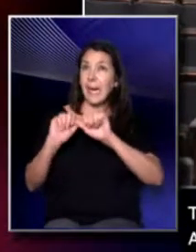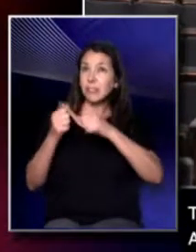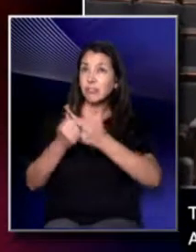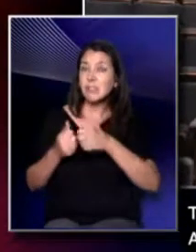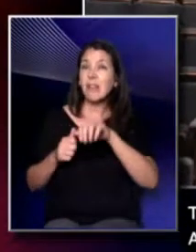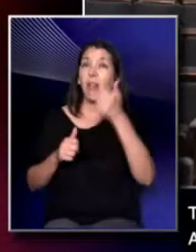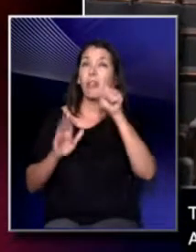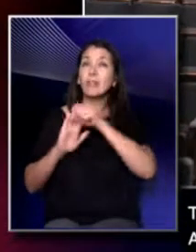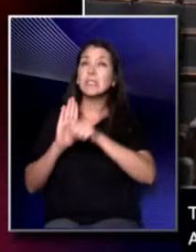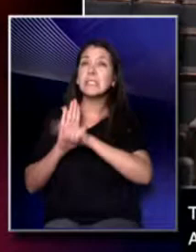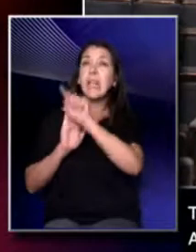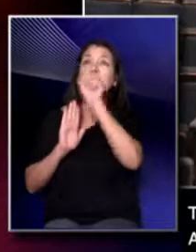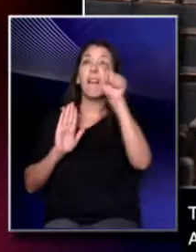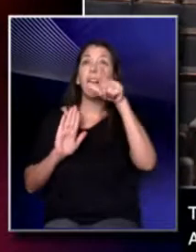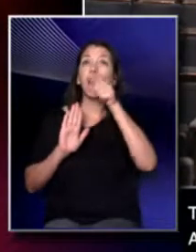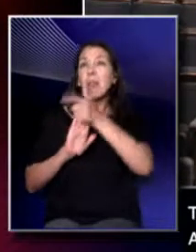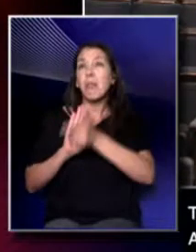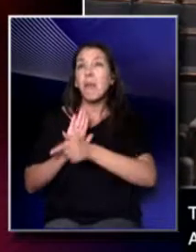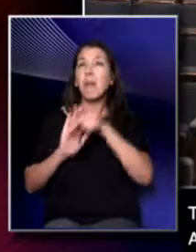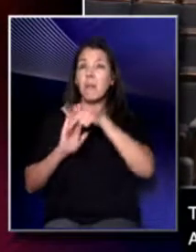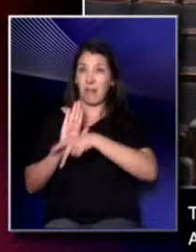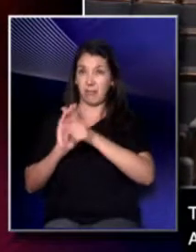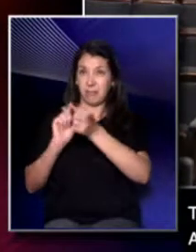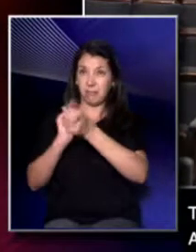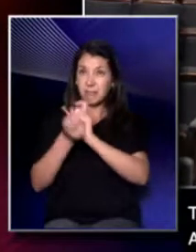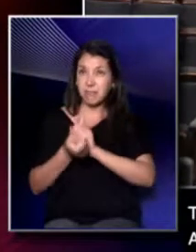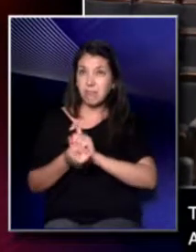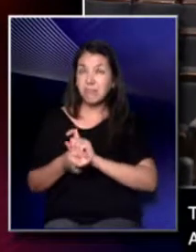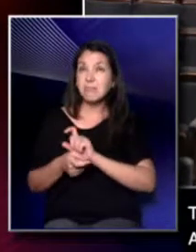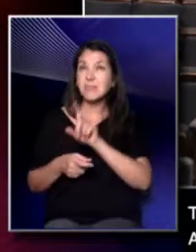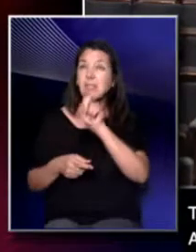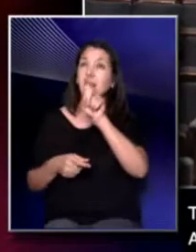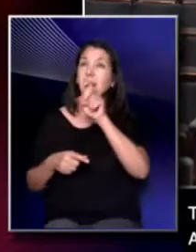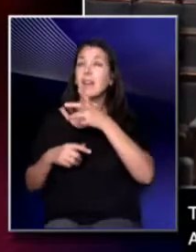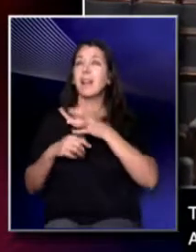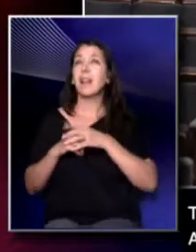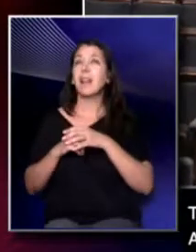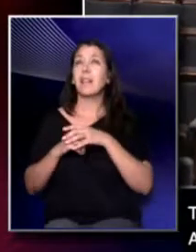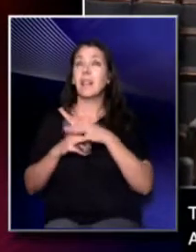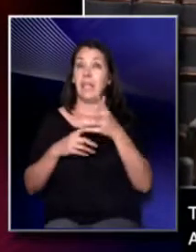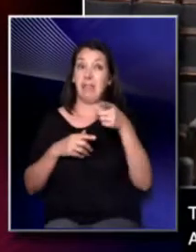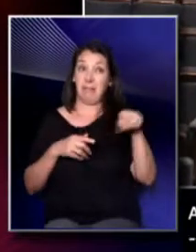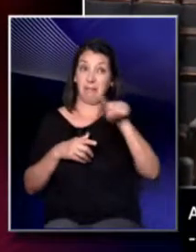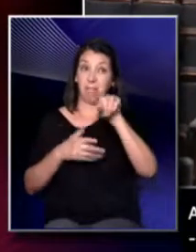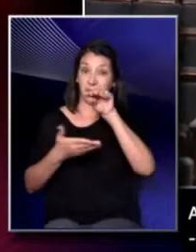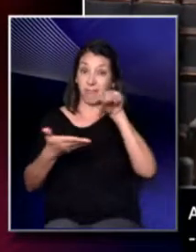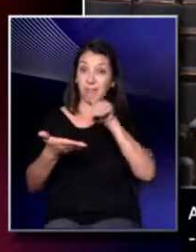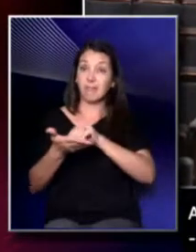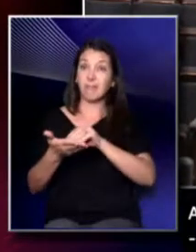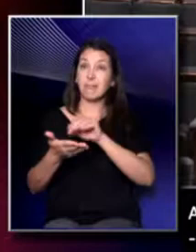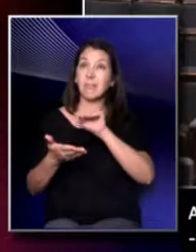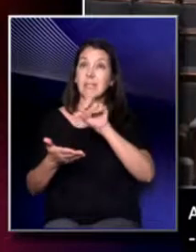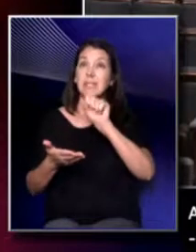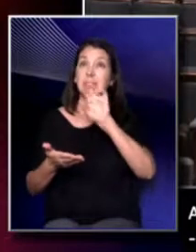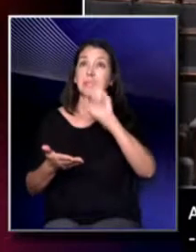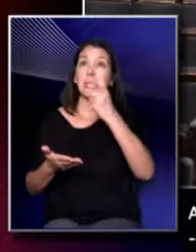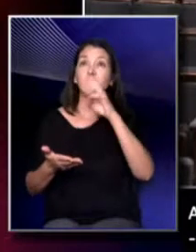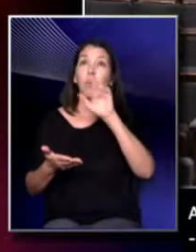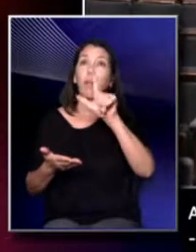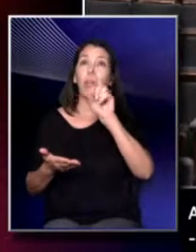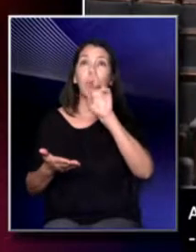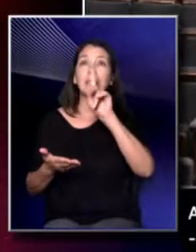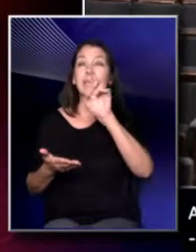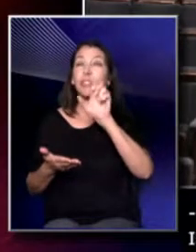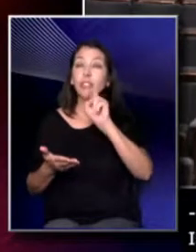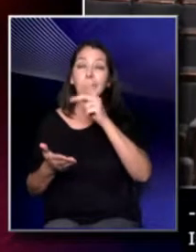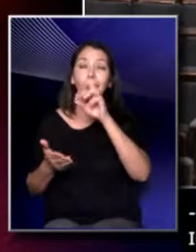statutes that, non-discrimination statutes that include sexual orientation and gender identity in Arizona? Certainly.